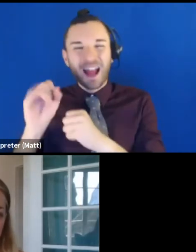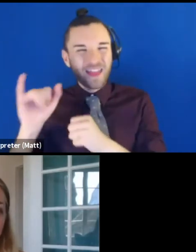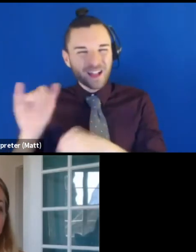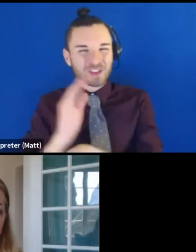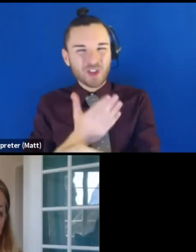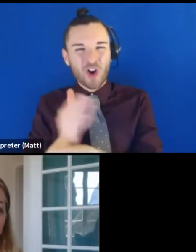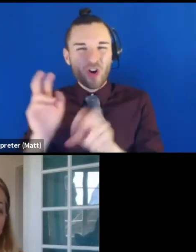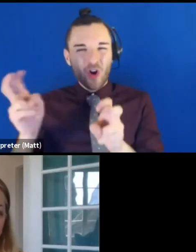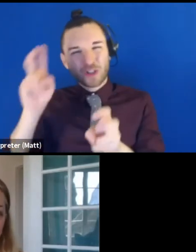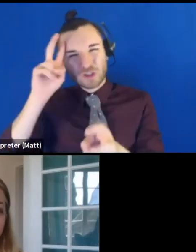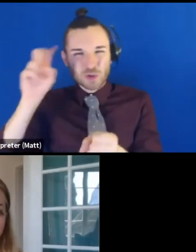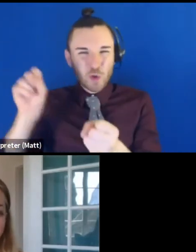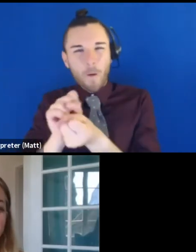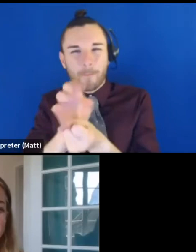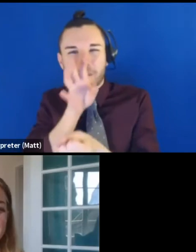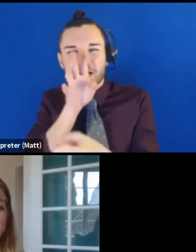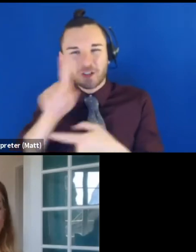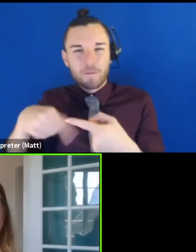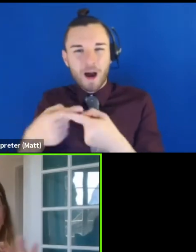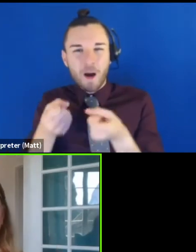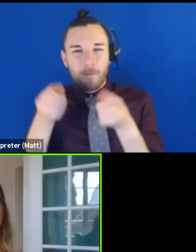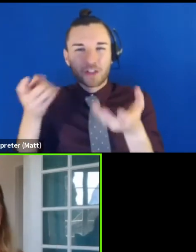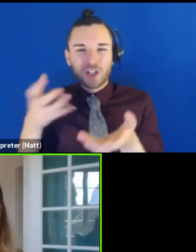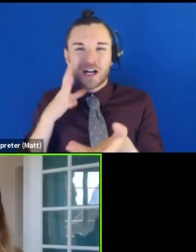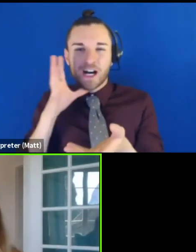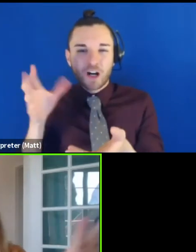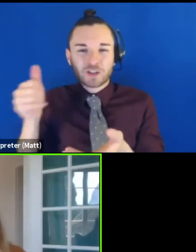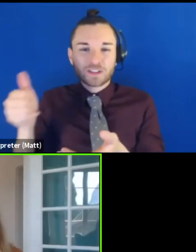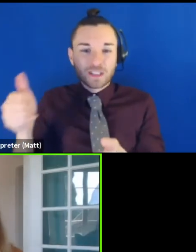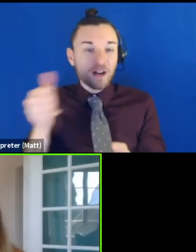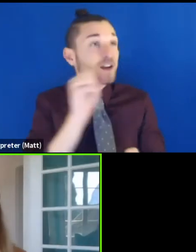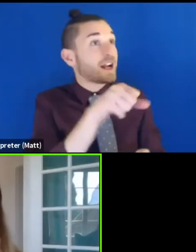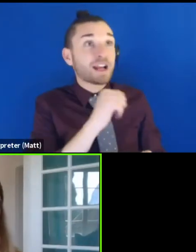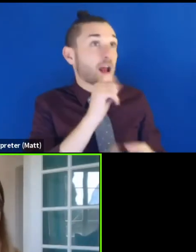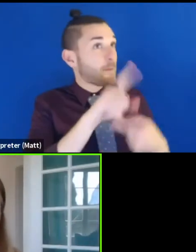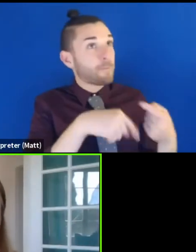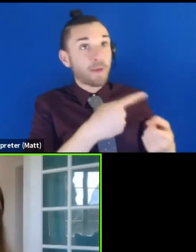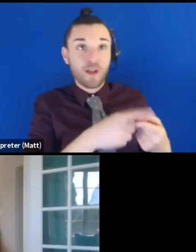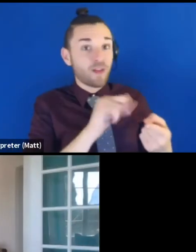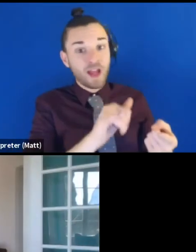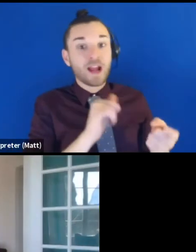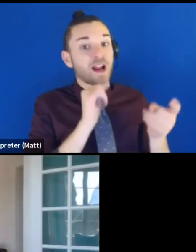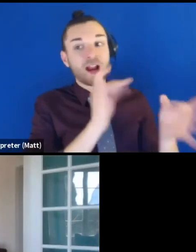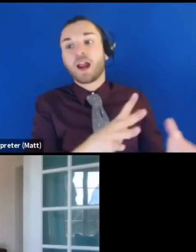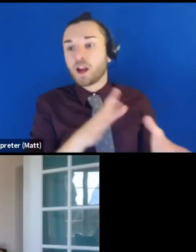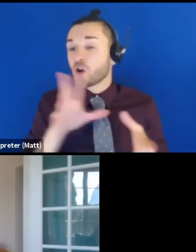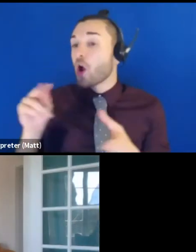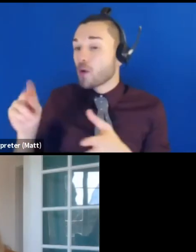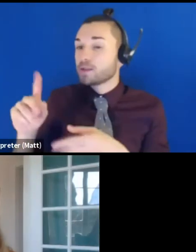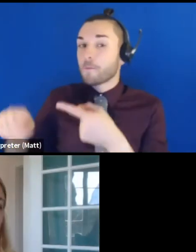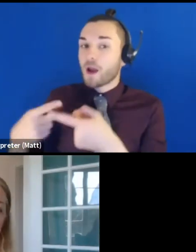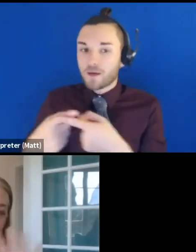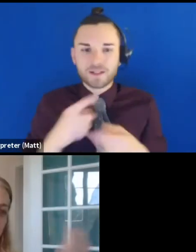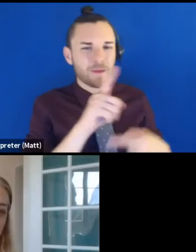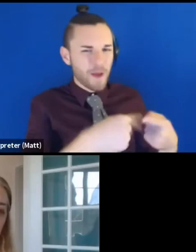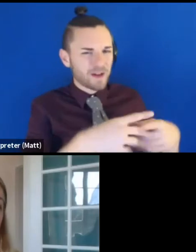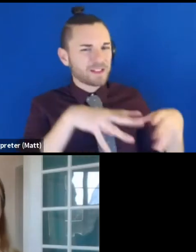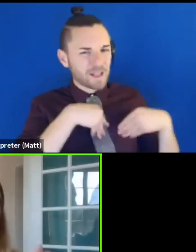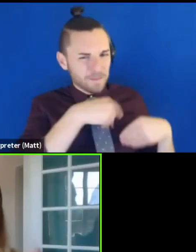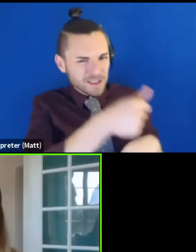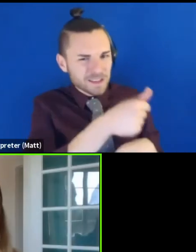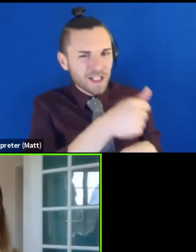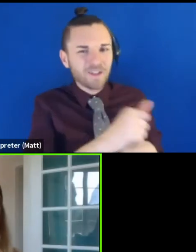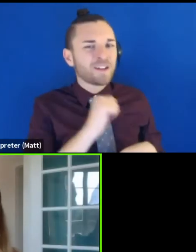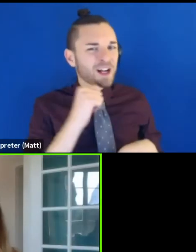self-loathing. The freeing thing about Broad City is it has nothing about to do with self-loathing. It's literally it's about self-acceptance and no shame.